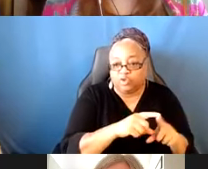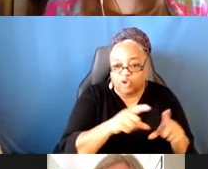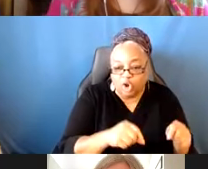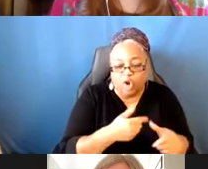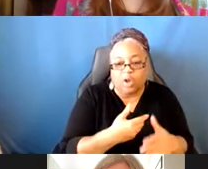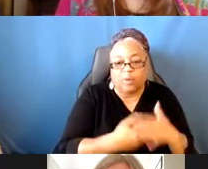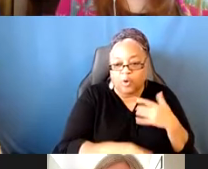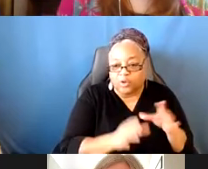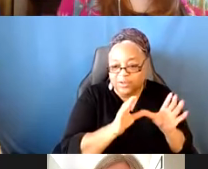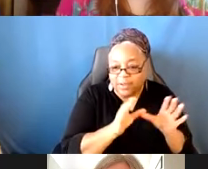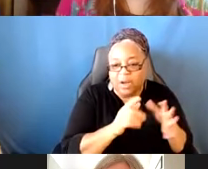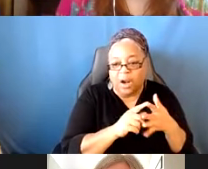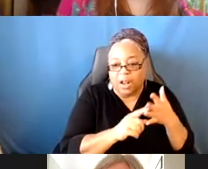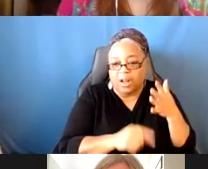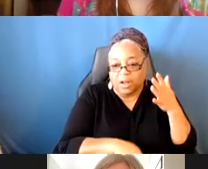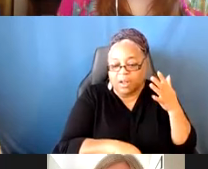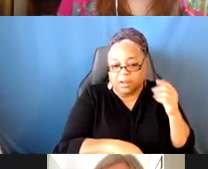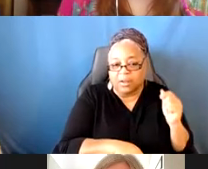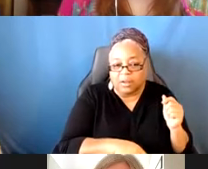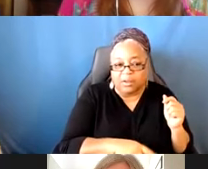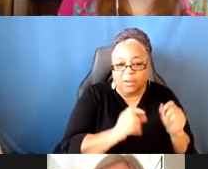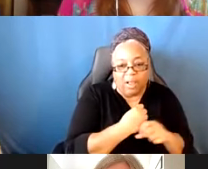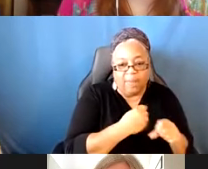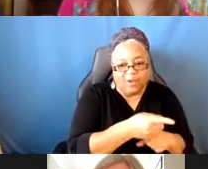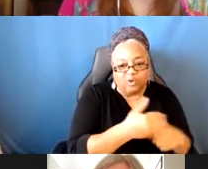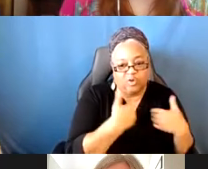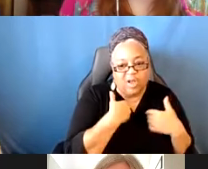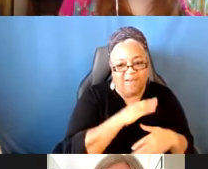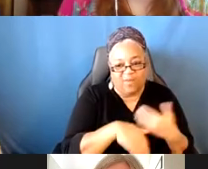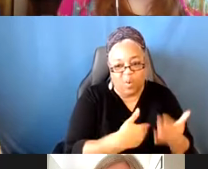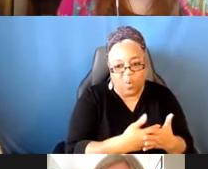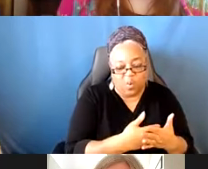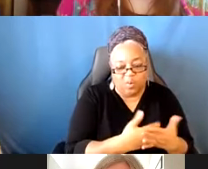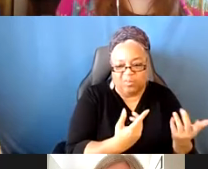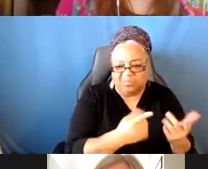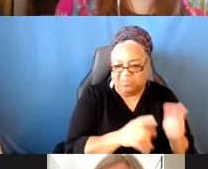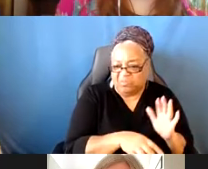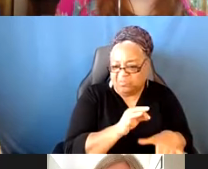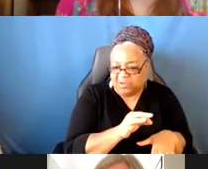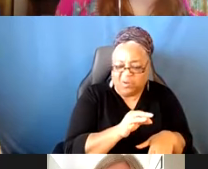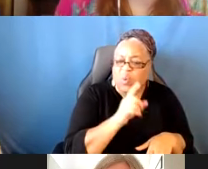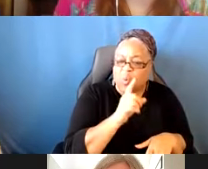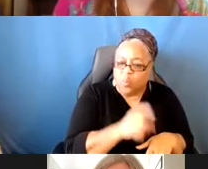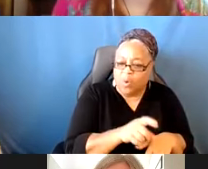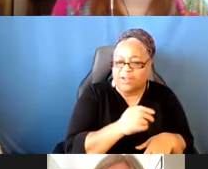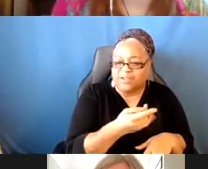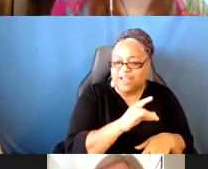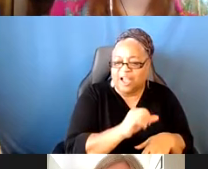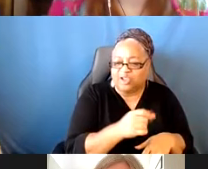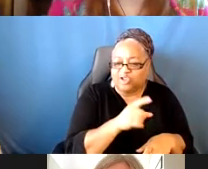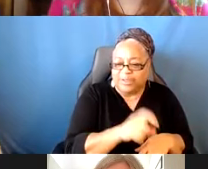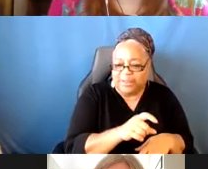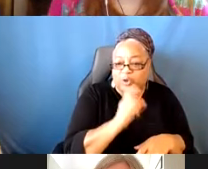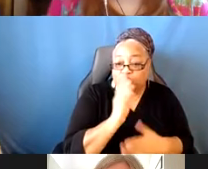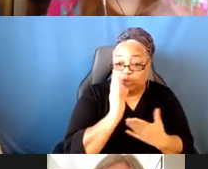too. What does Tasha need to keep with her, to bring with